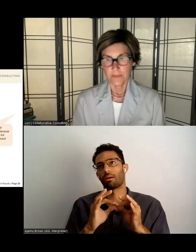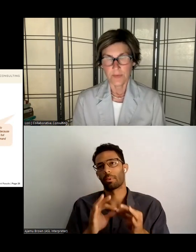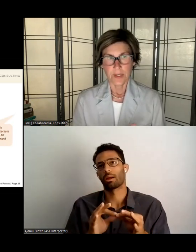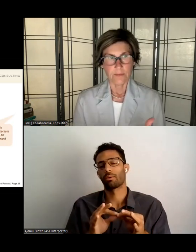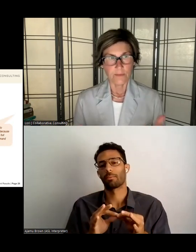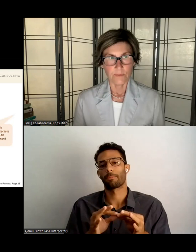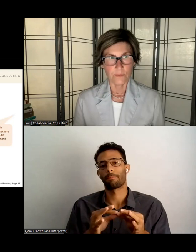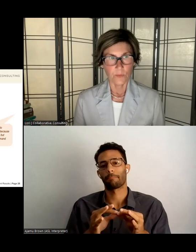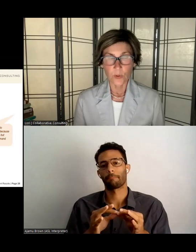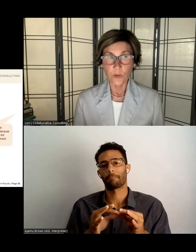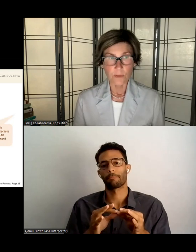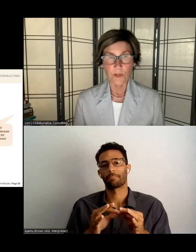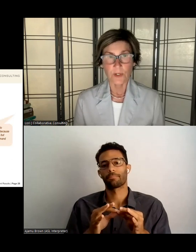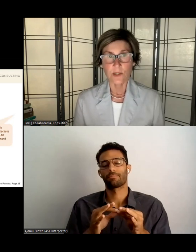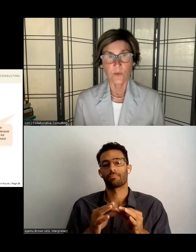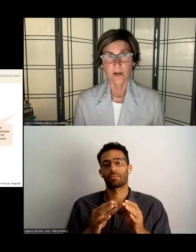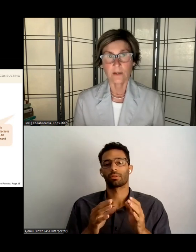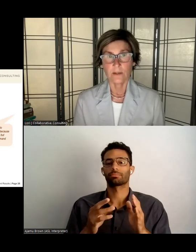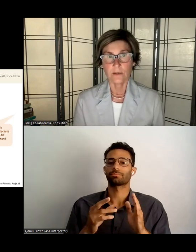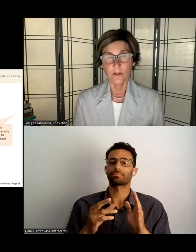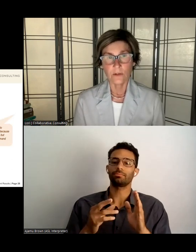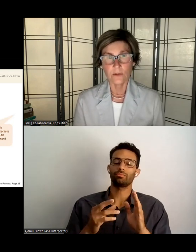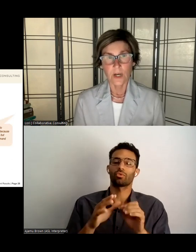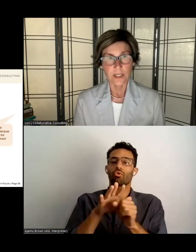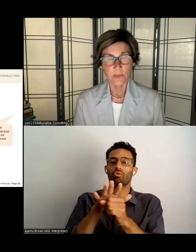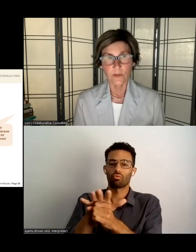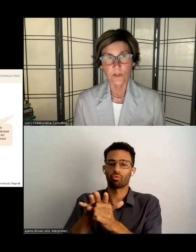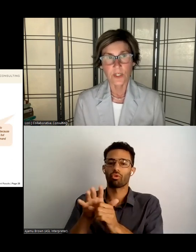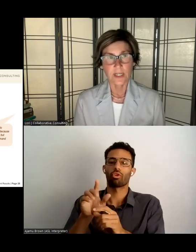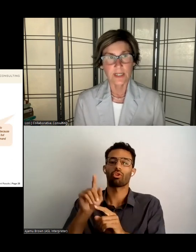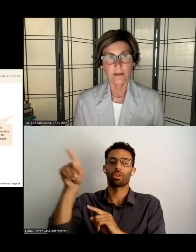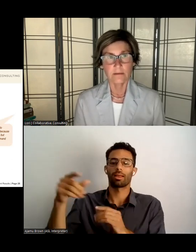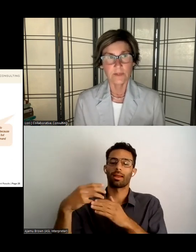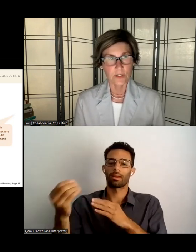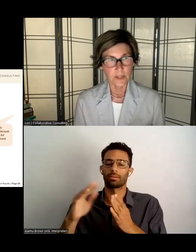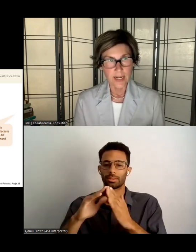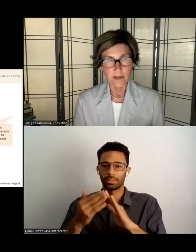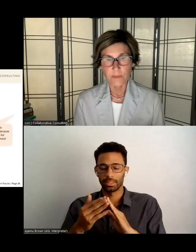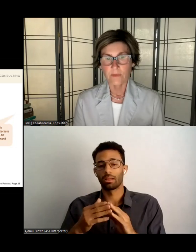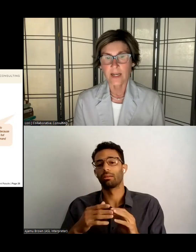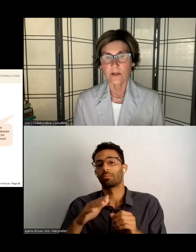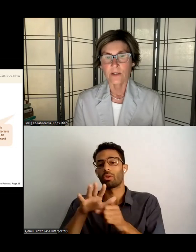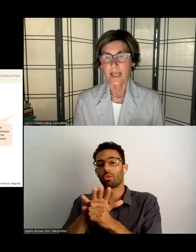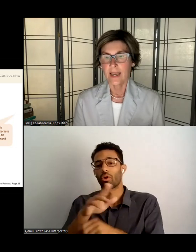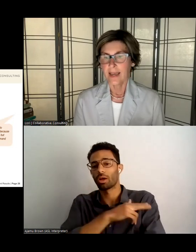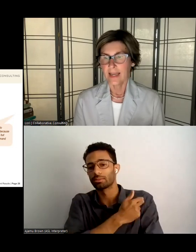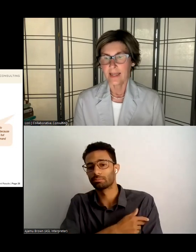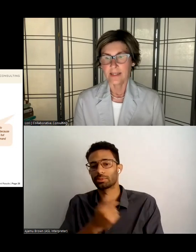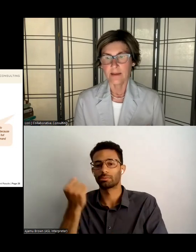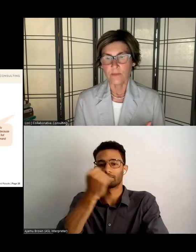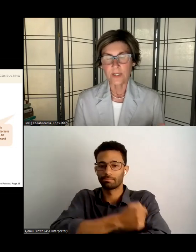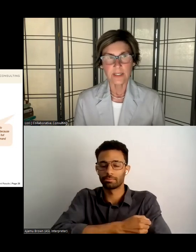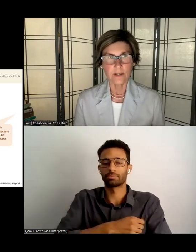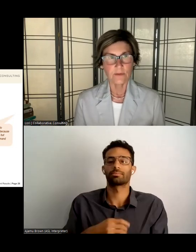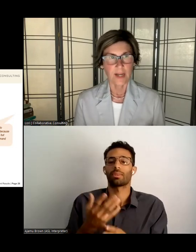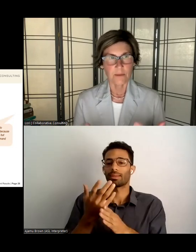the rural communities where local hospitals are shutting down. There's a lack of providers, and